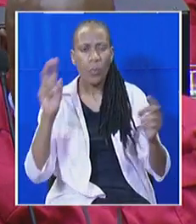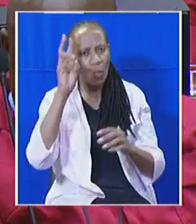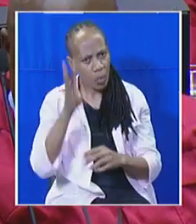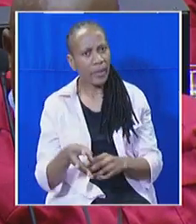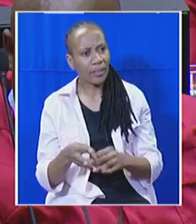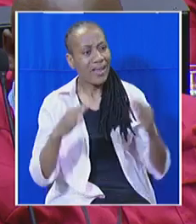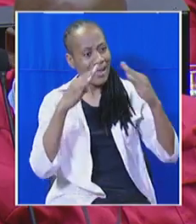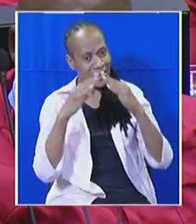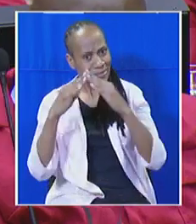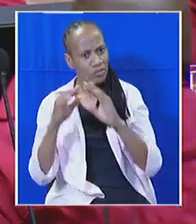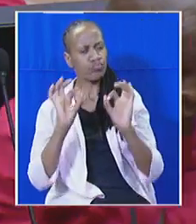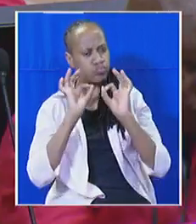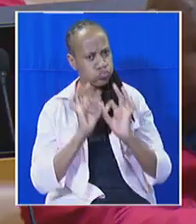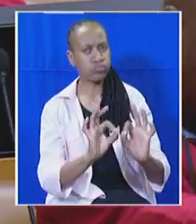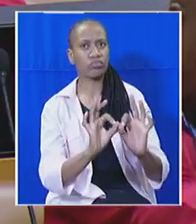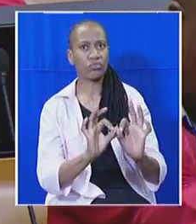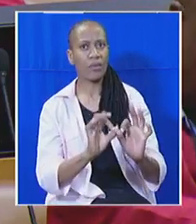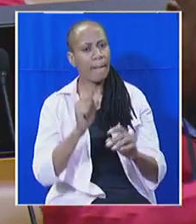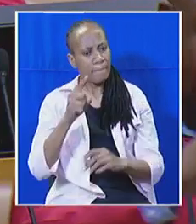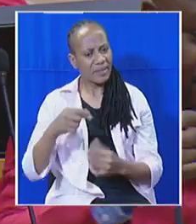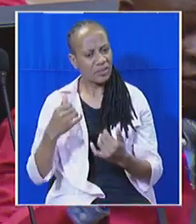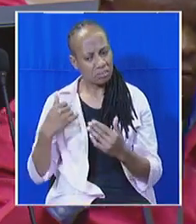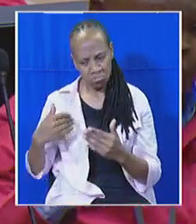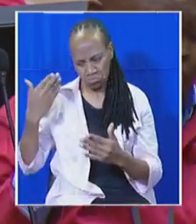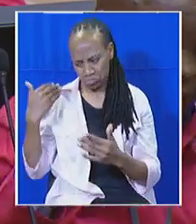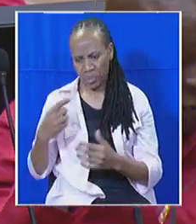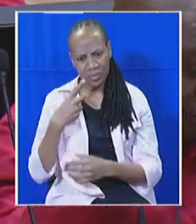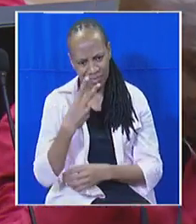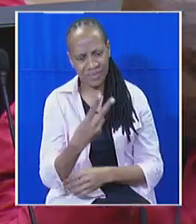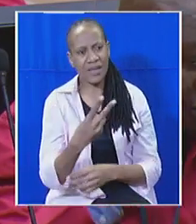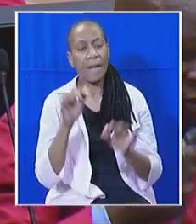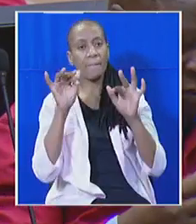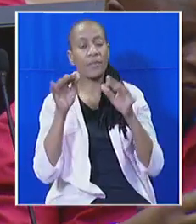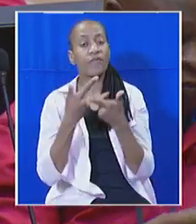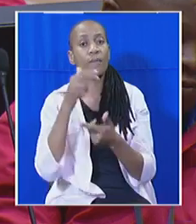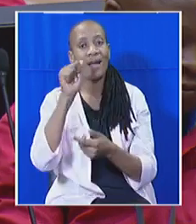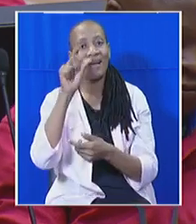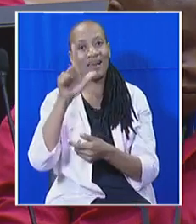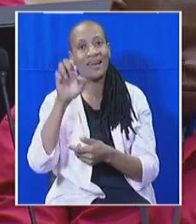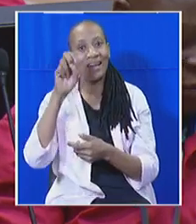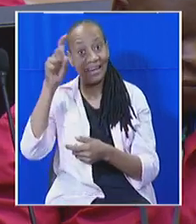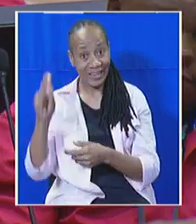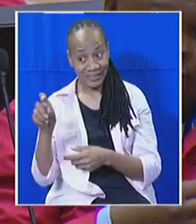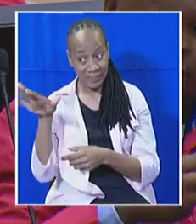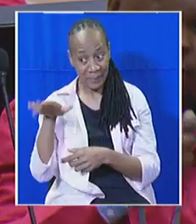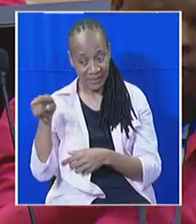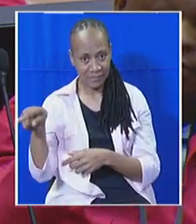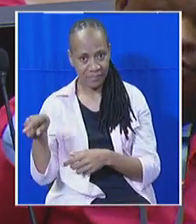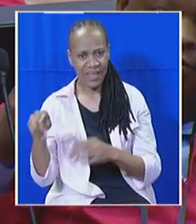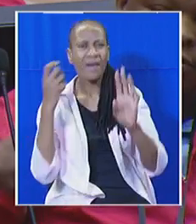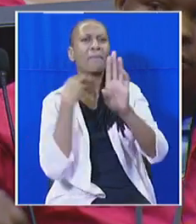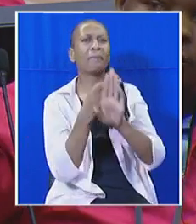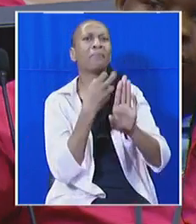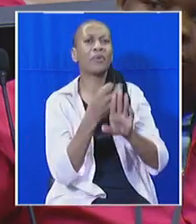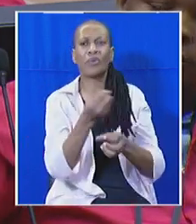a siametse bodulo. Mme re bone mo nakong e fetileng baagi ba Alexandra ba abelwa mekhukhu a